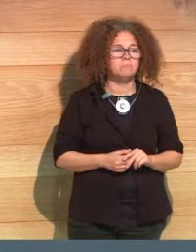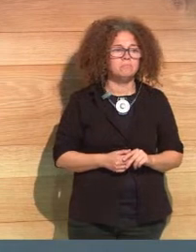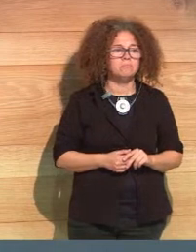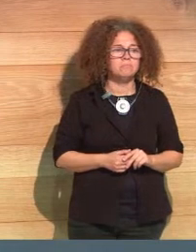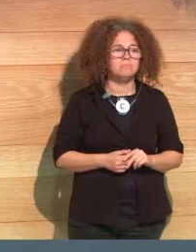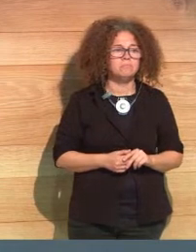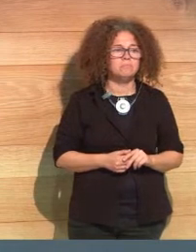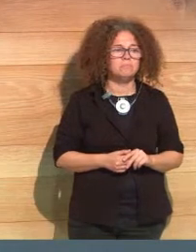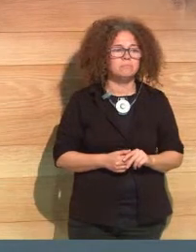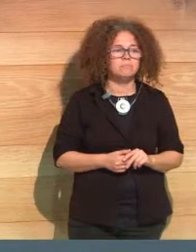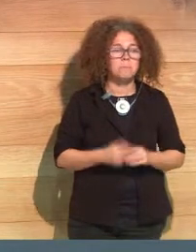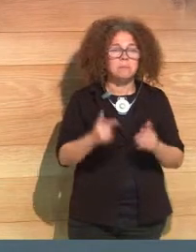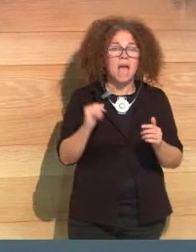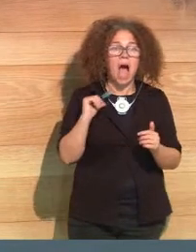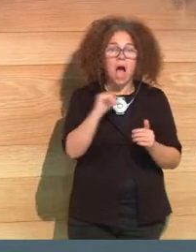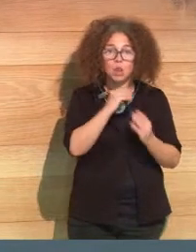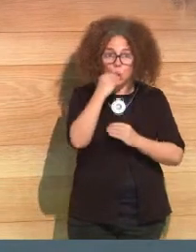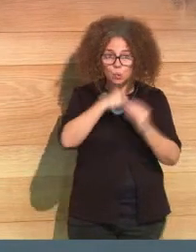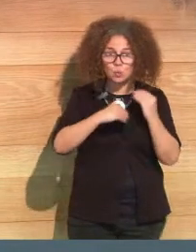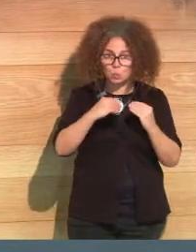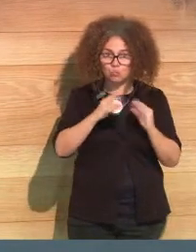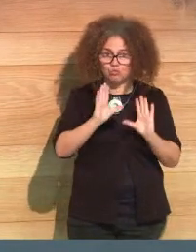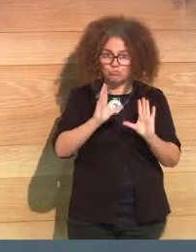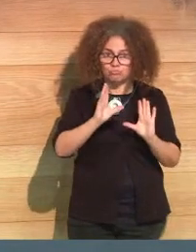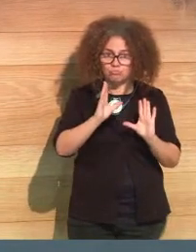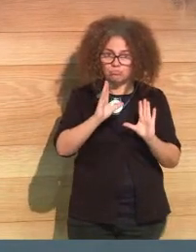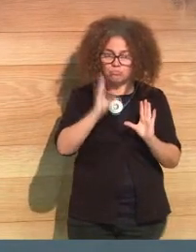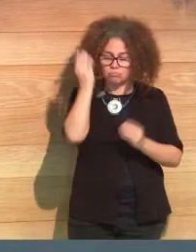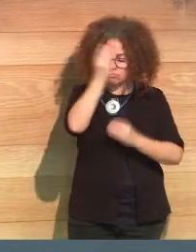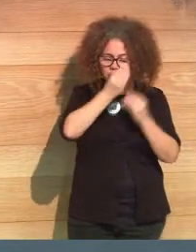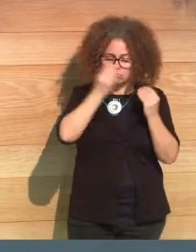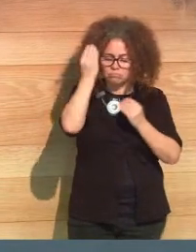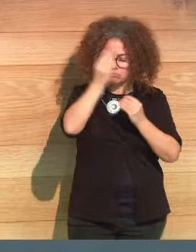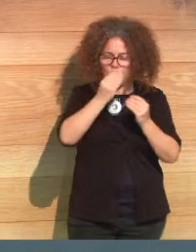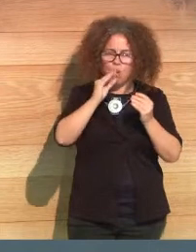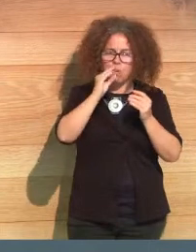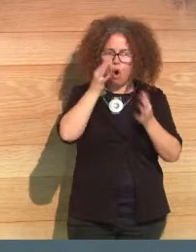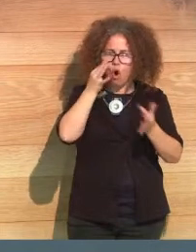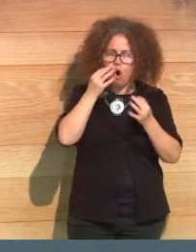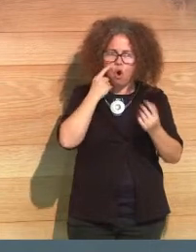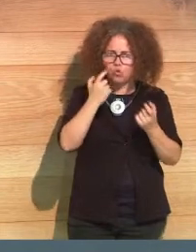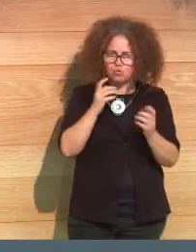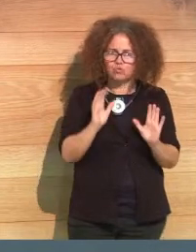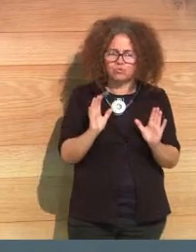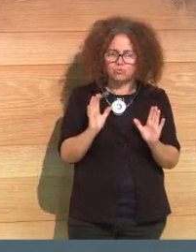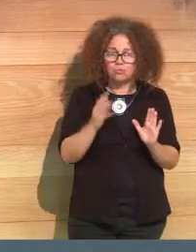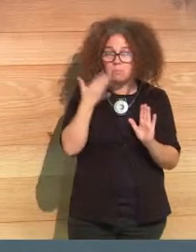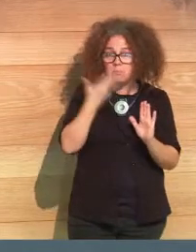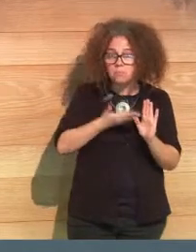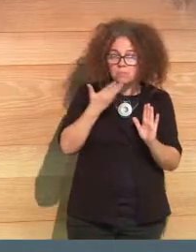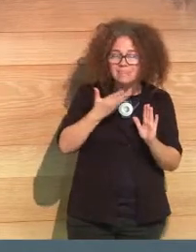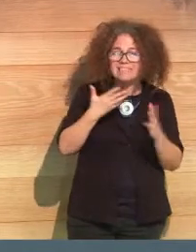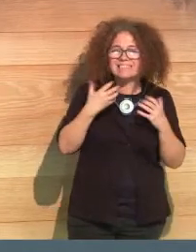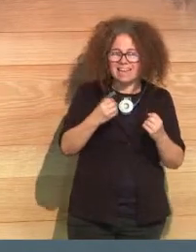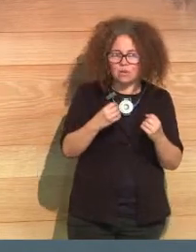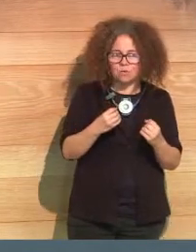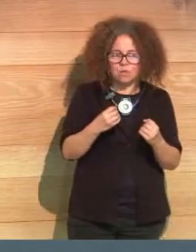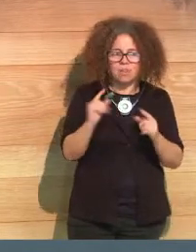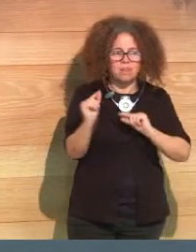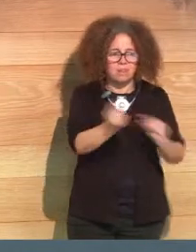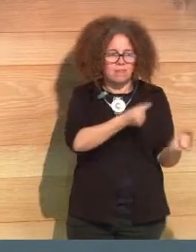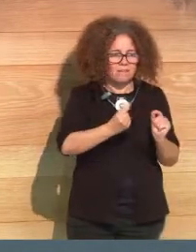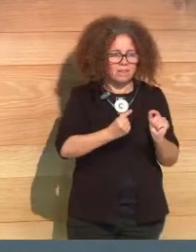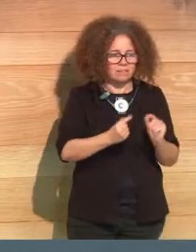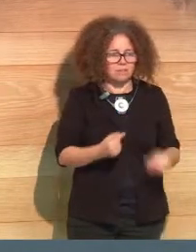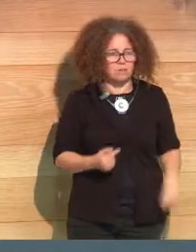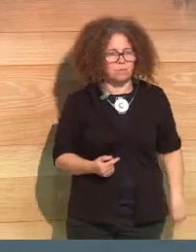And yeah, I think it's just important and healthy to discuss these topics. And yeah,